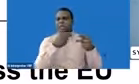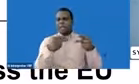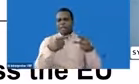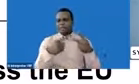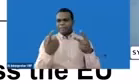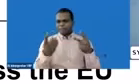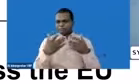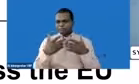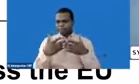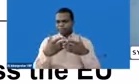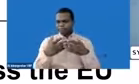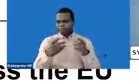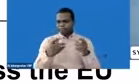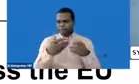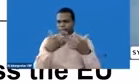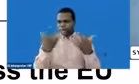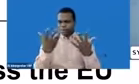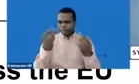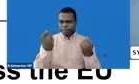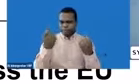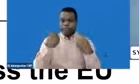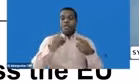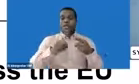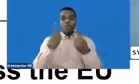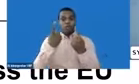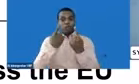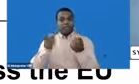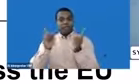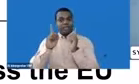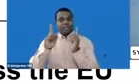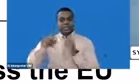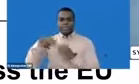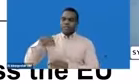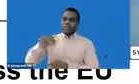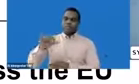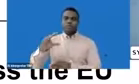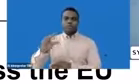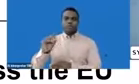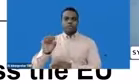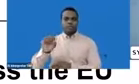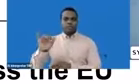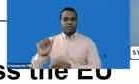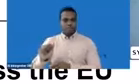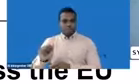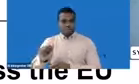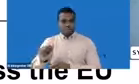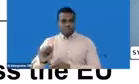partially sighted people, and so on. And